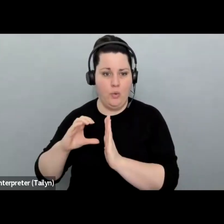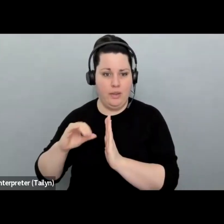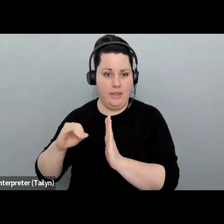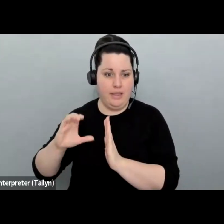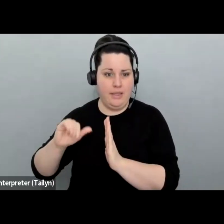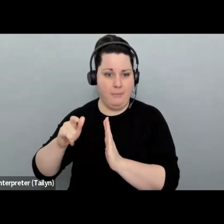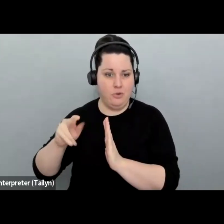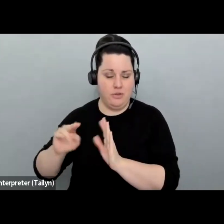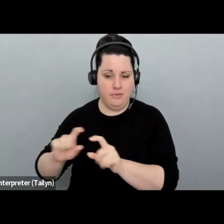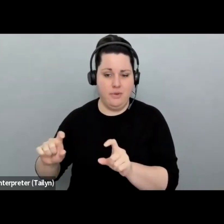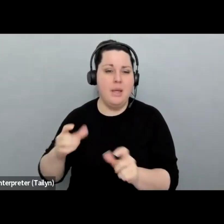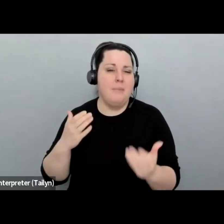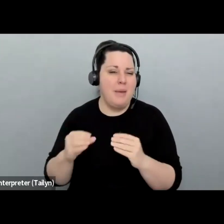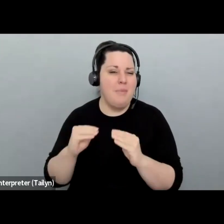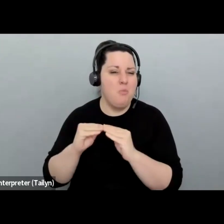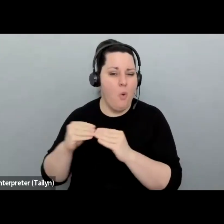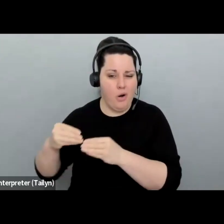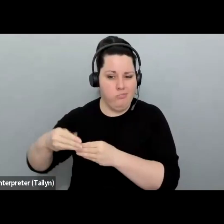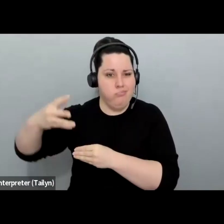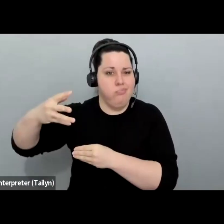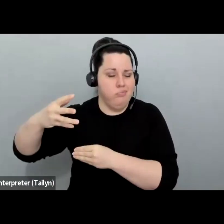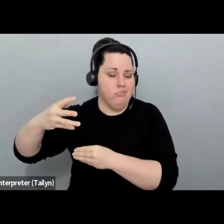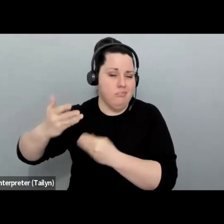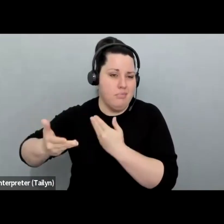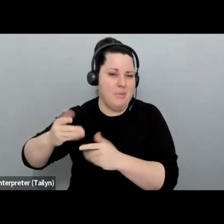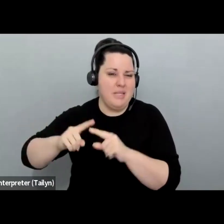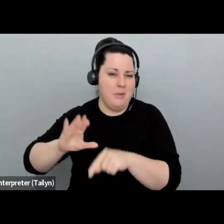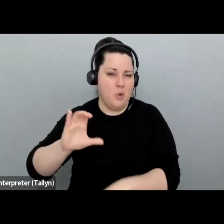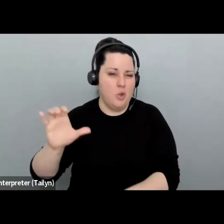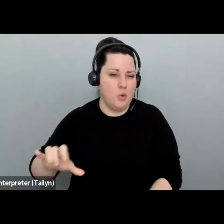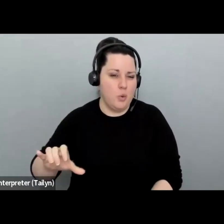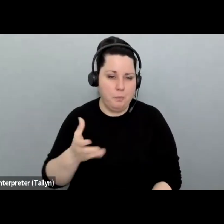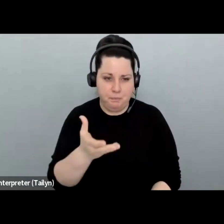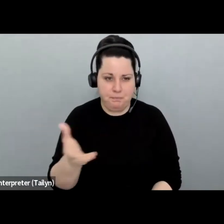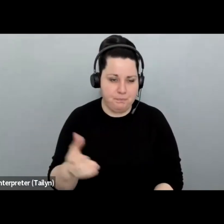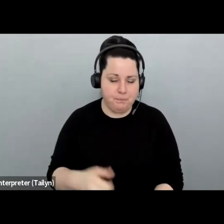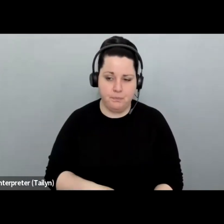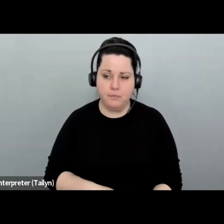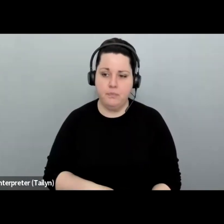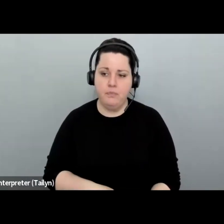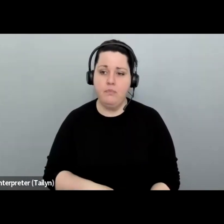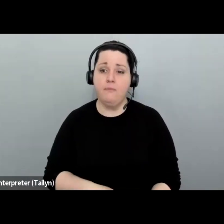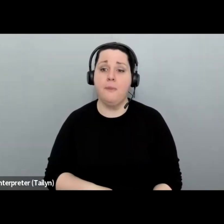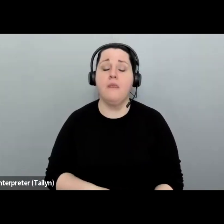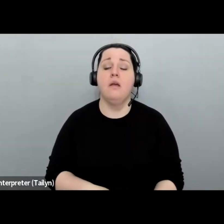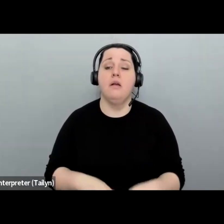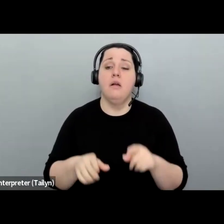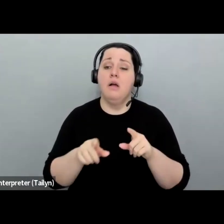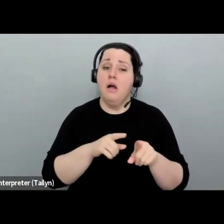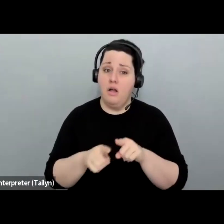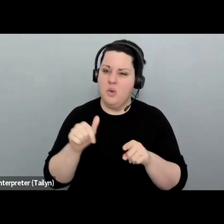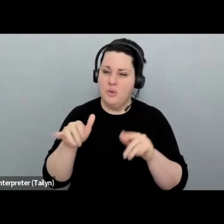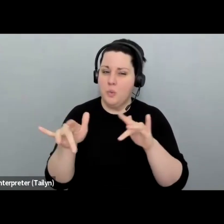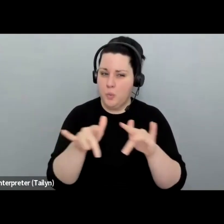This also might live under your More button, depending on the Zoom version you're using. Additionally, this session is